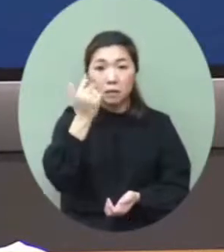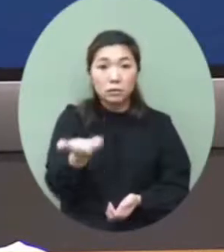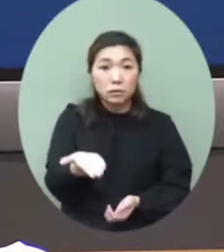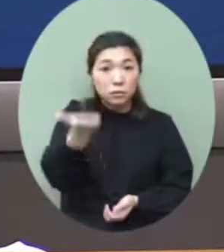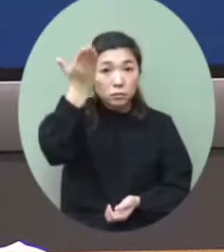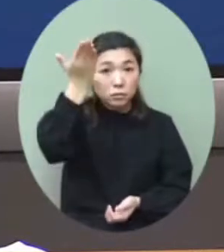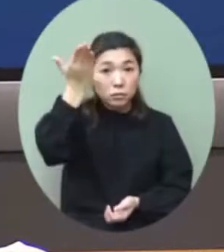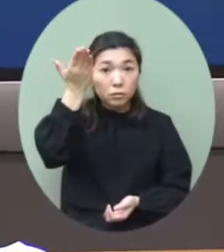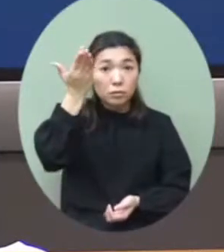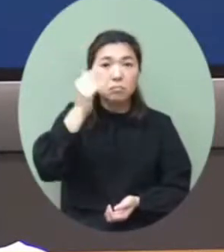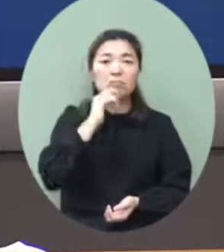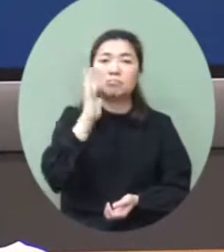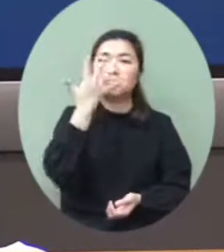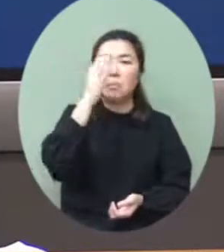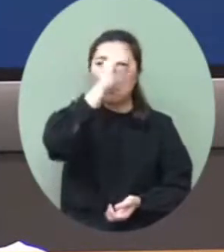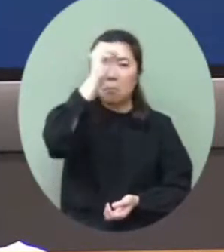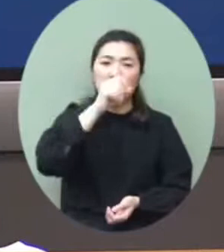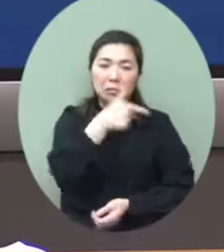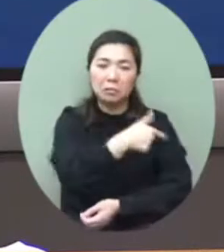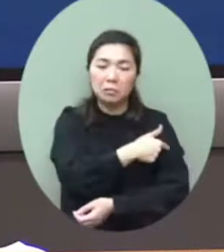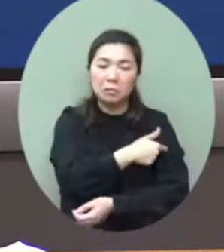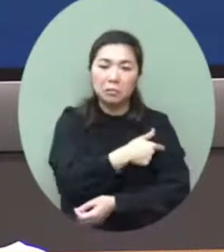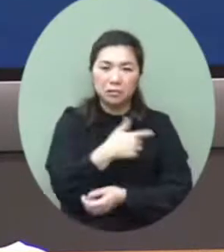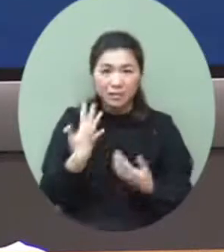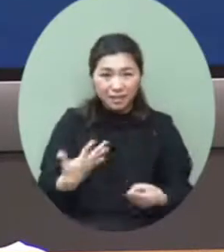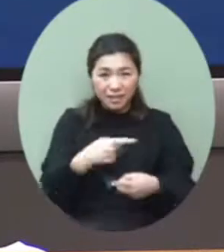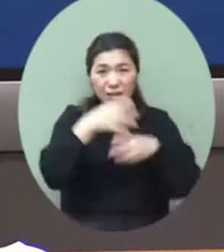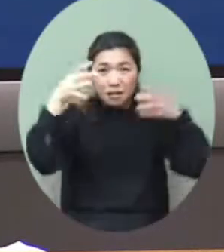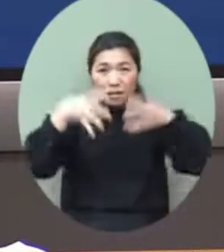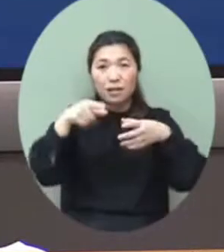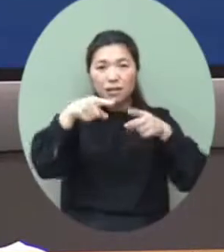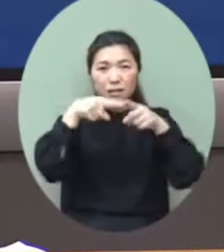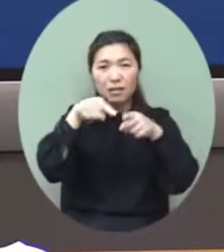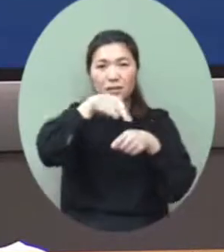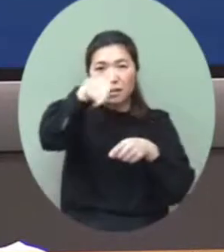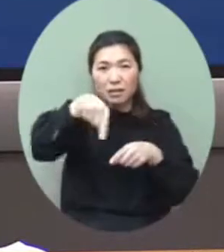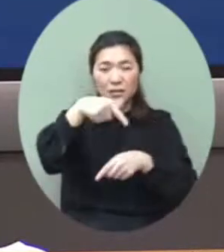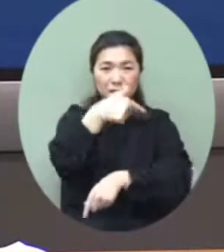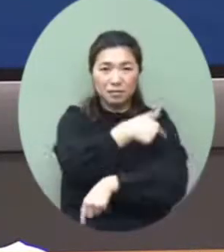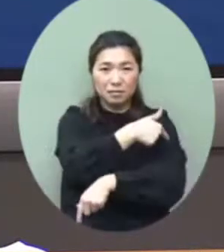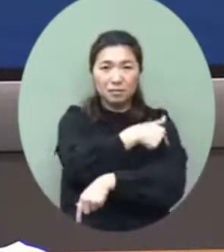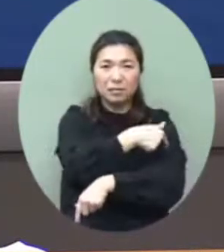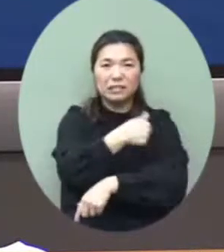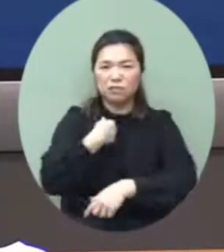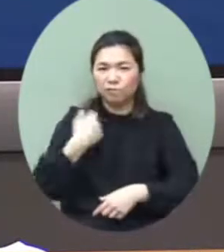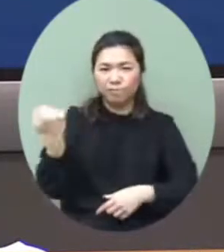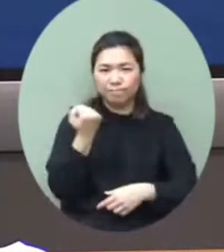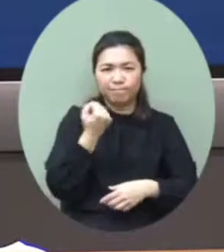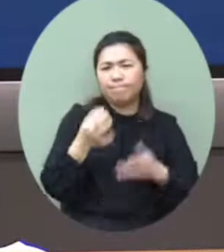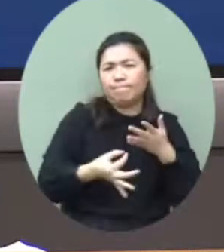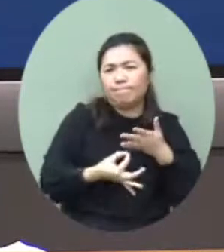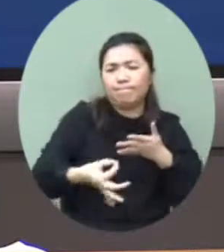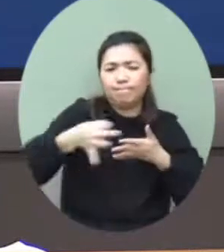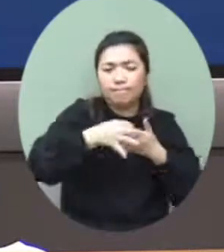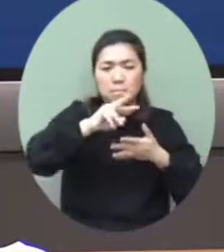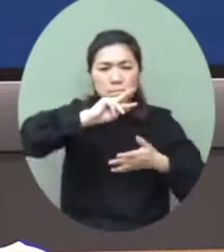to 79, 80%, and those over 80, 55%, we have